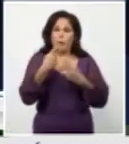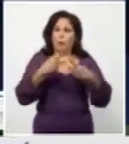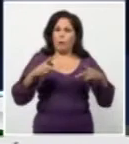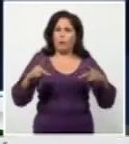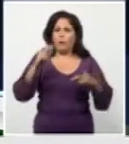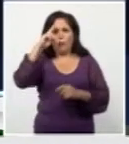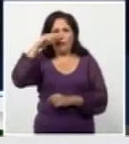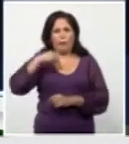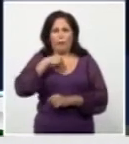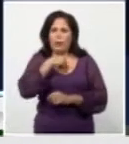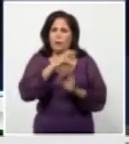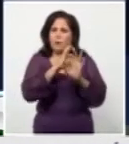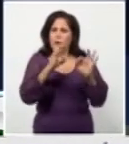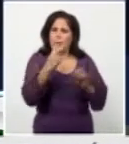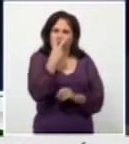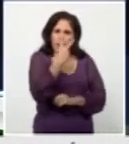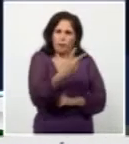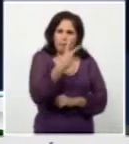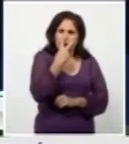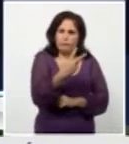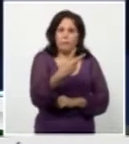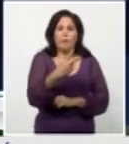system.